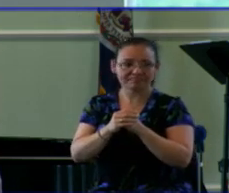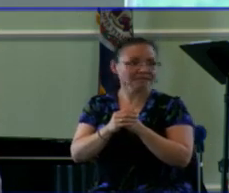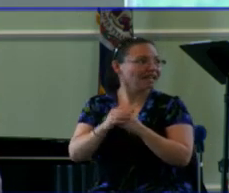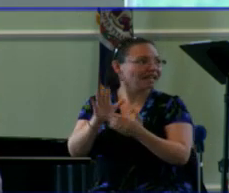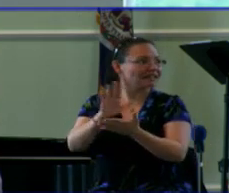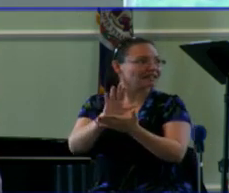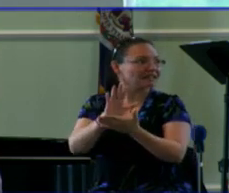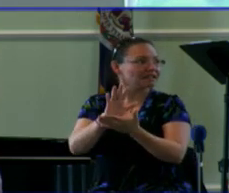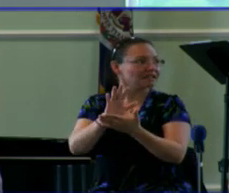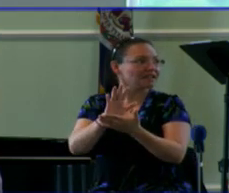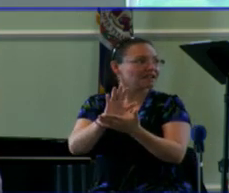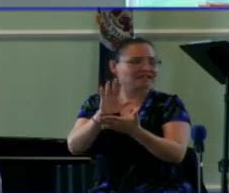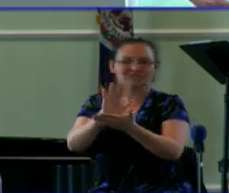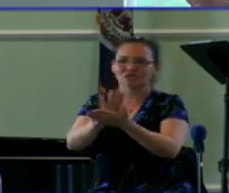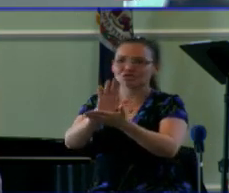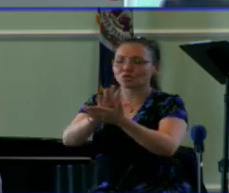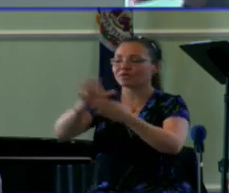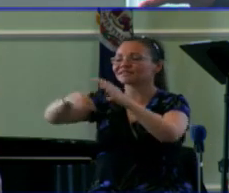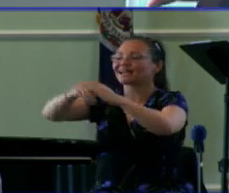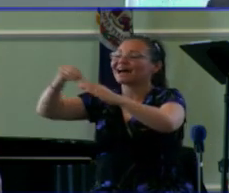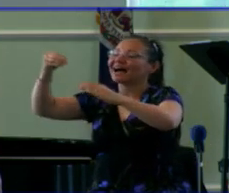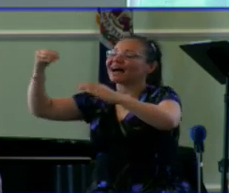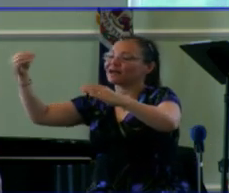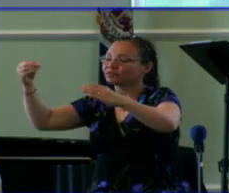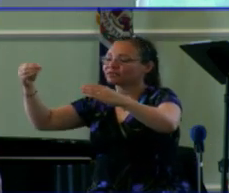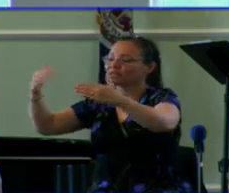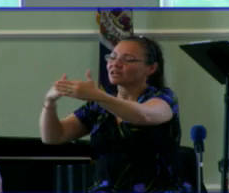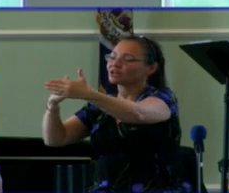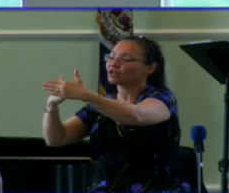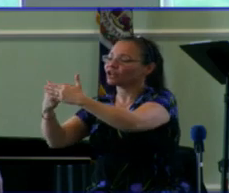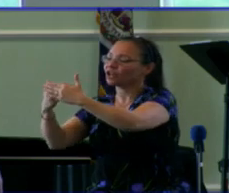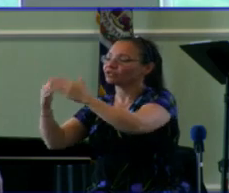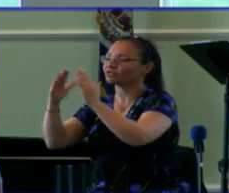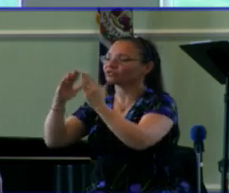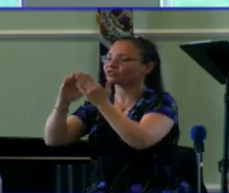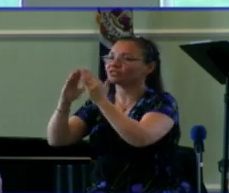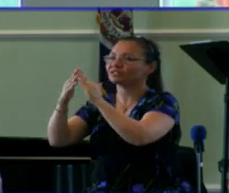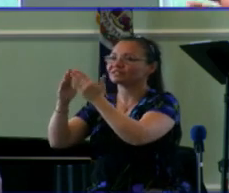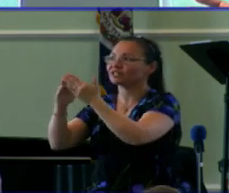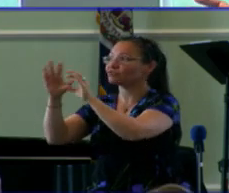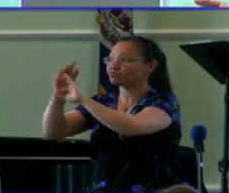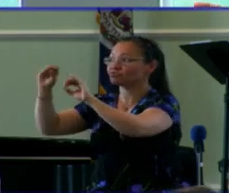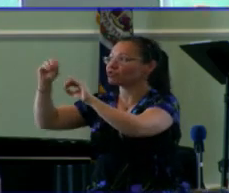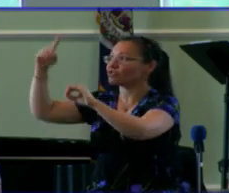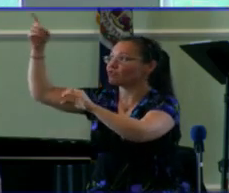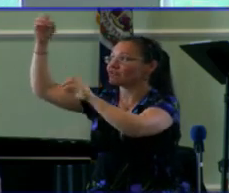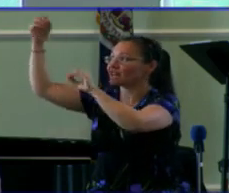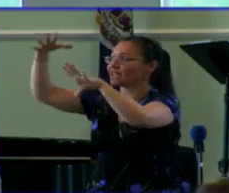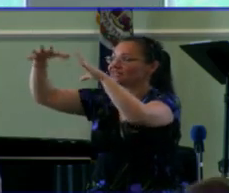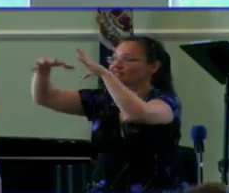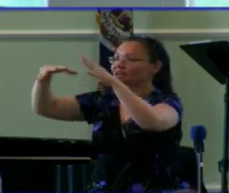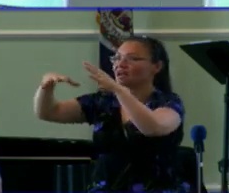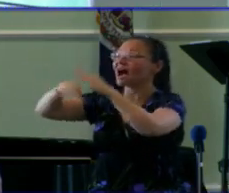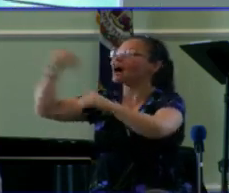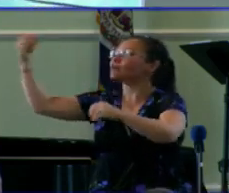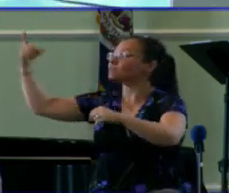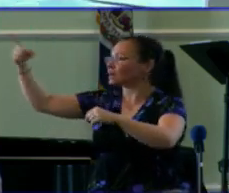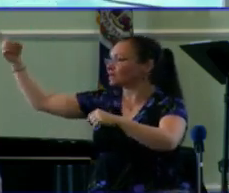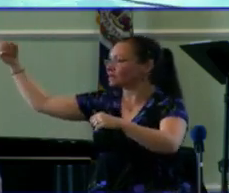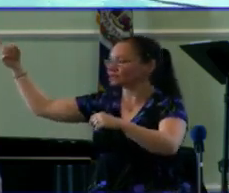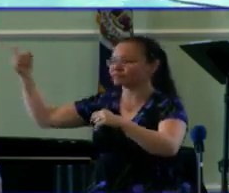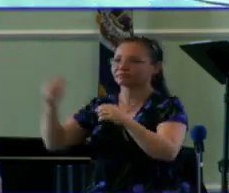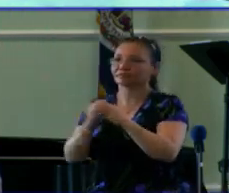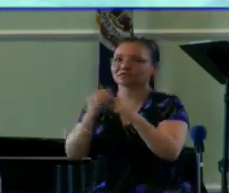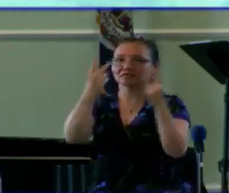in Springfield per se, but outside of Springfield, and there are no lights there, and so